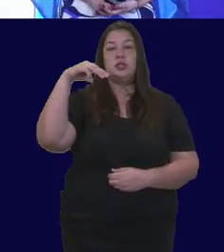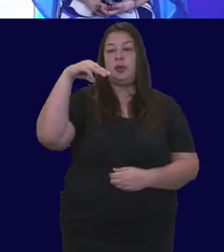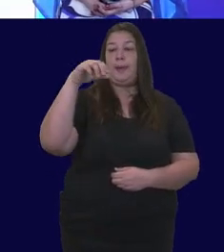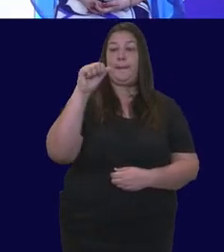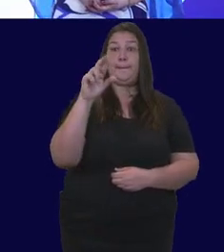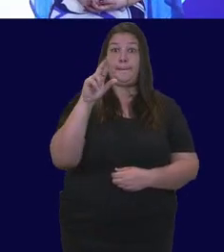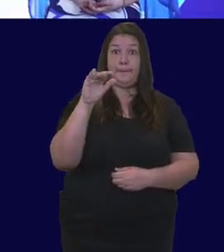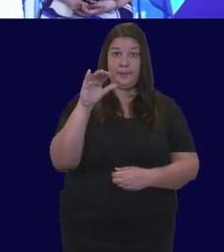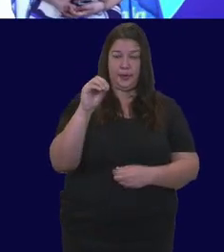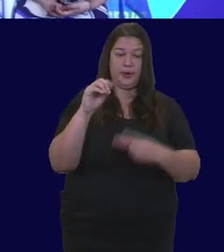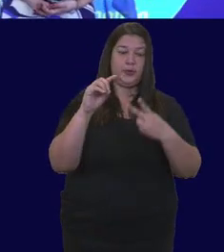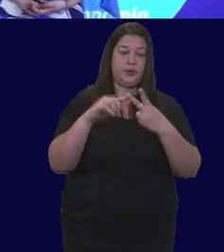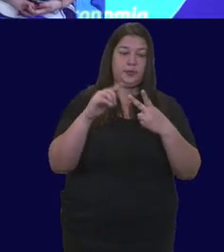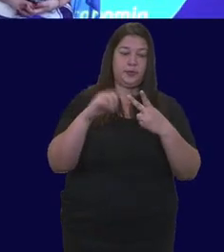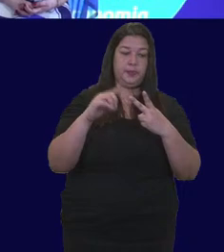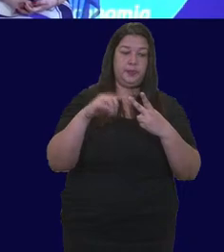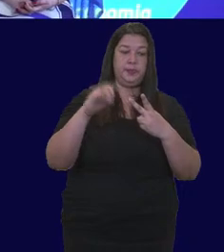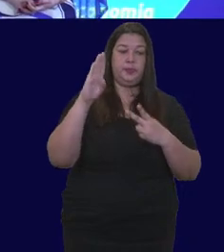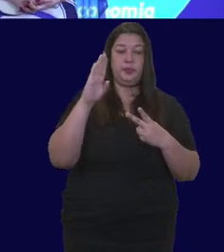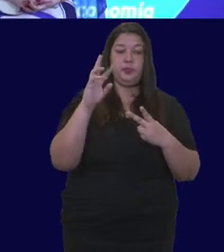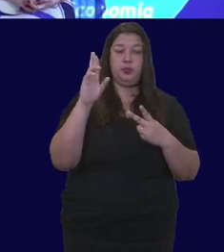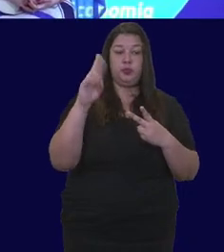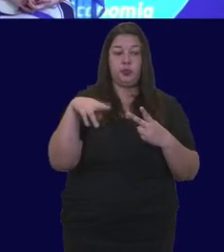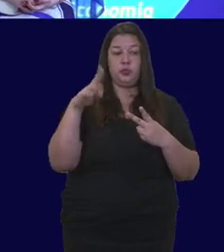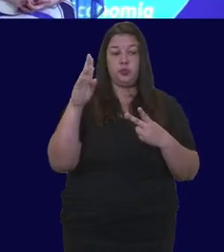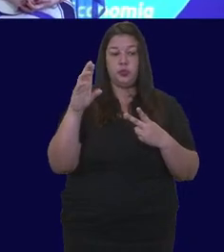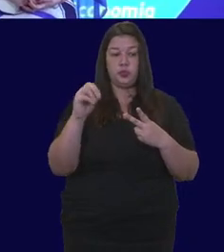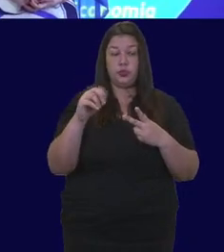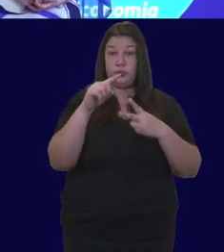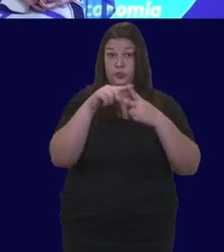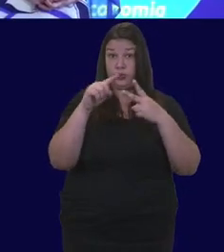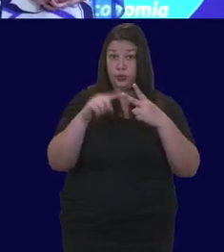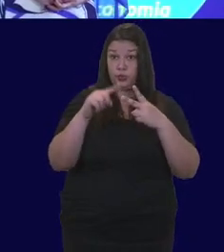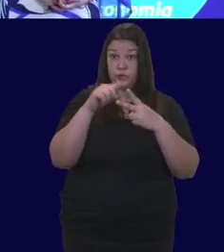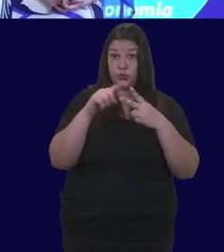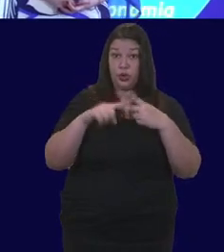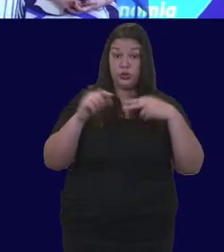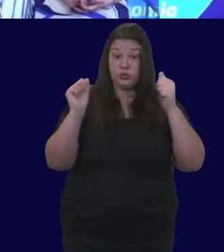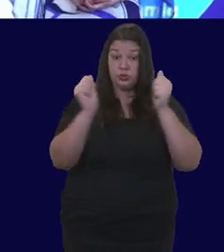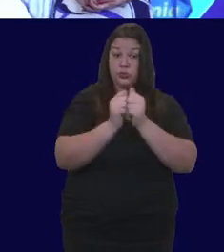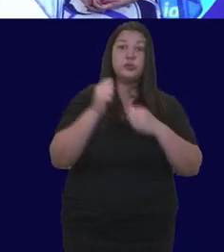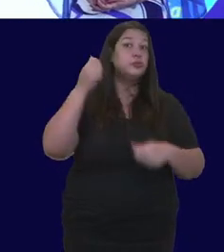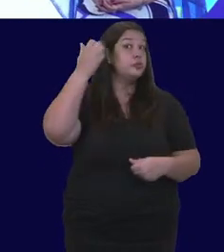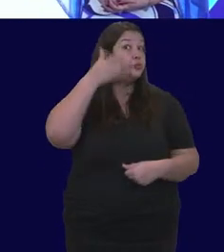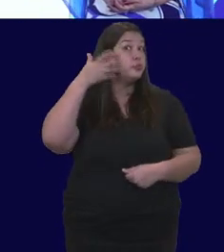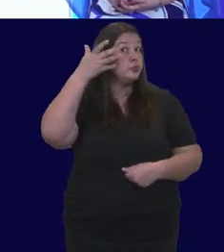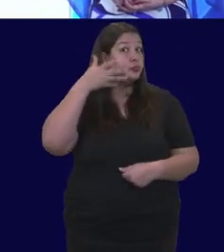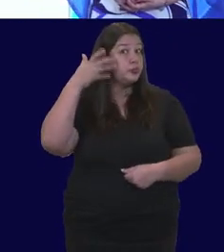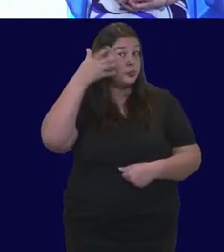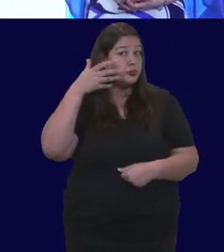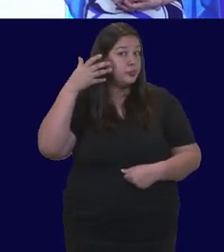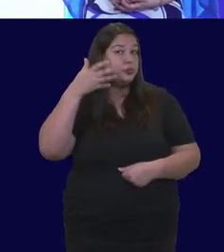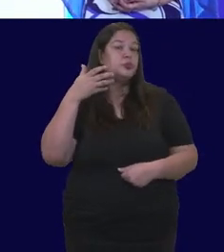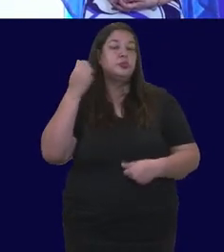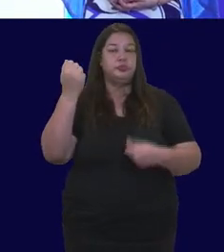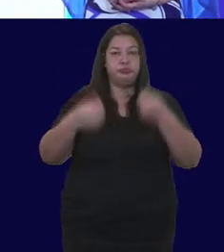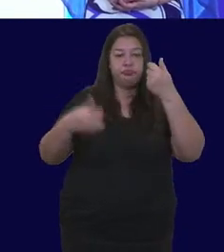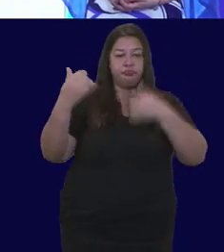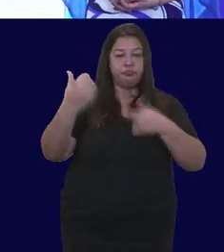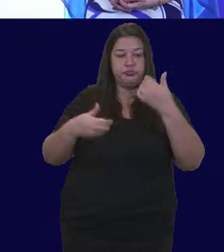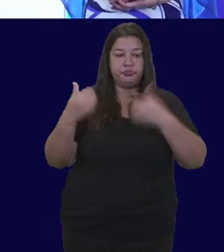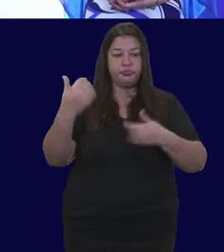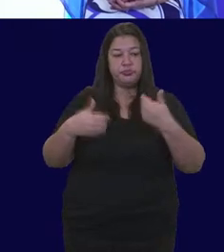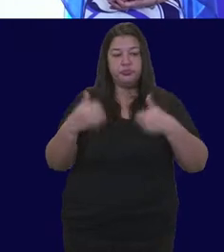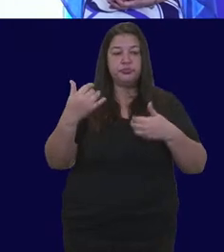a couple of people, our Vice President and Director of Institutions and Press Relations, Mario Direttore, and our Vice President of